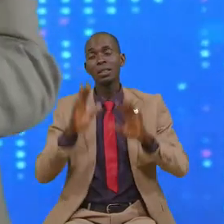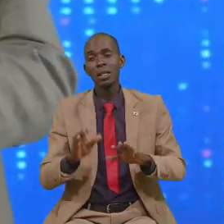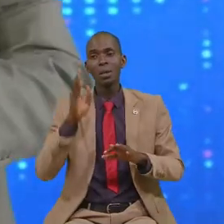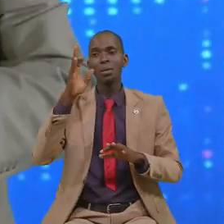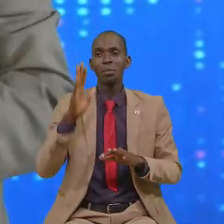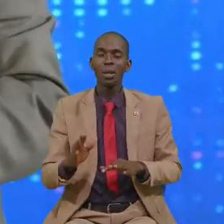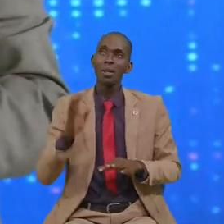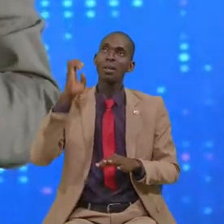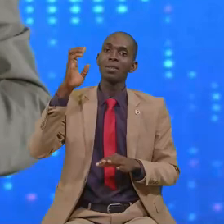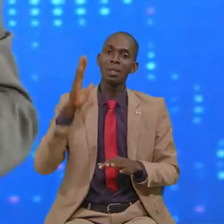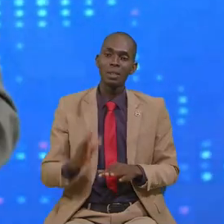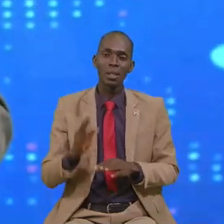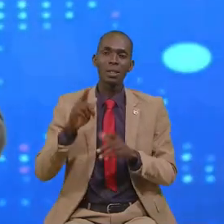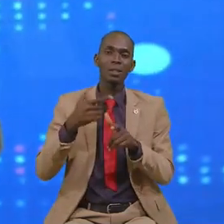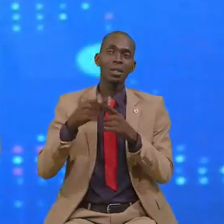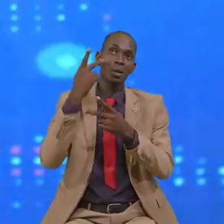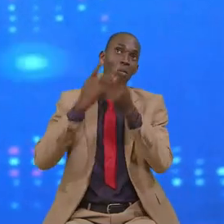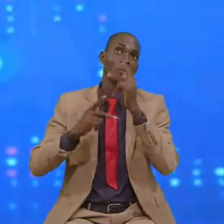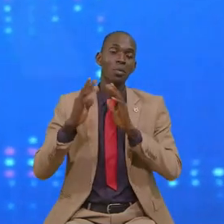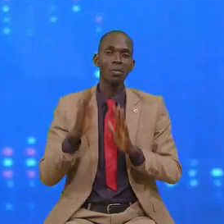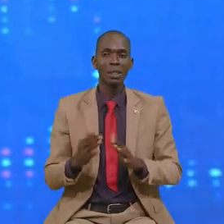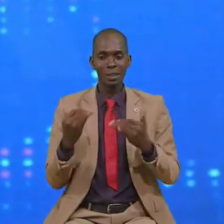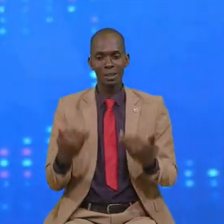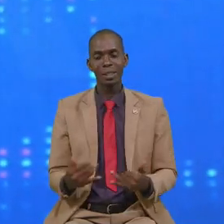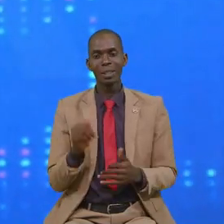evangelist, then prophet, now an apostle.